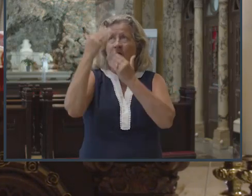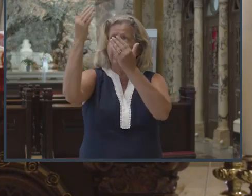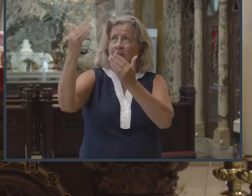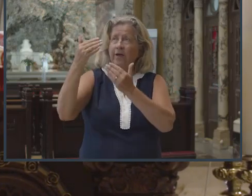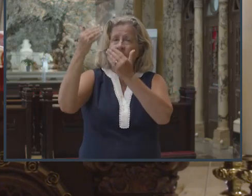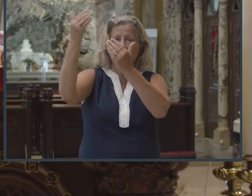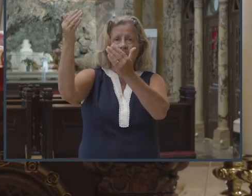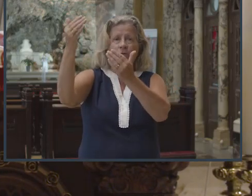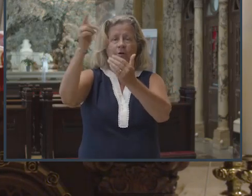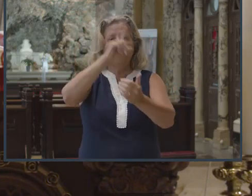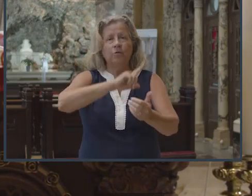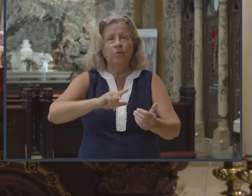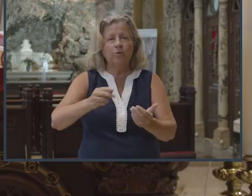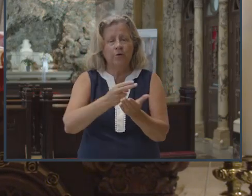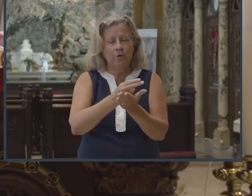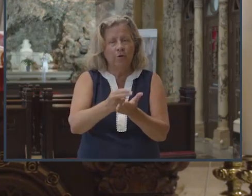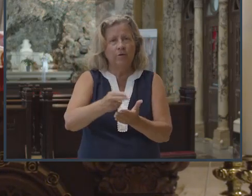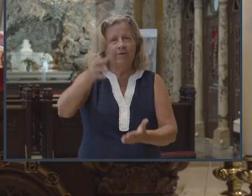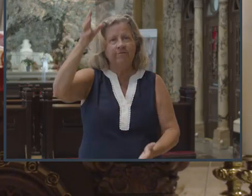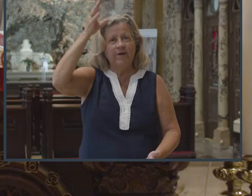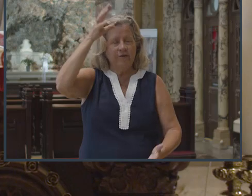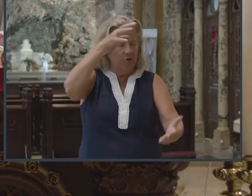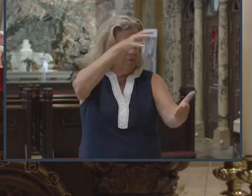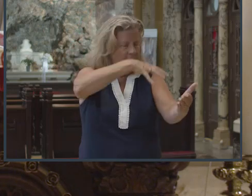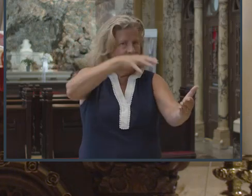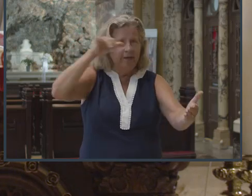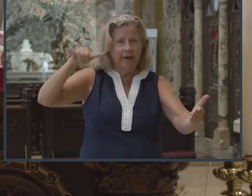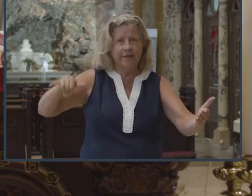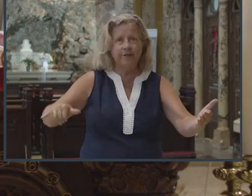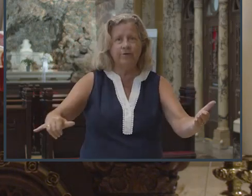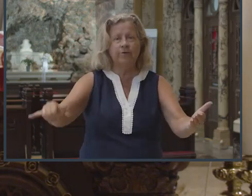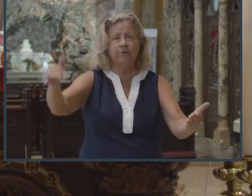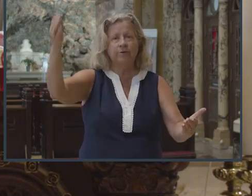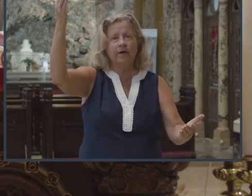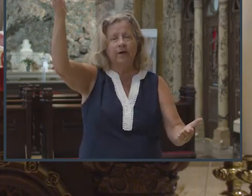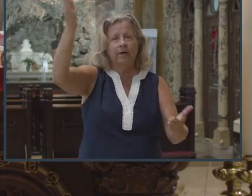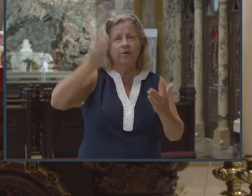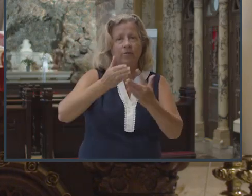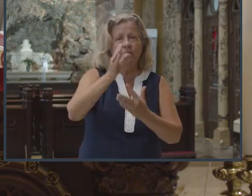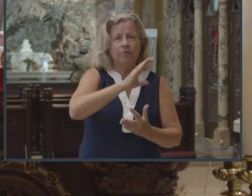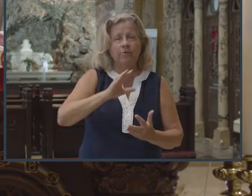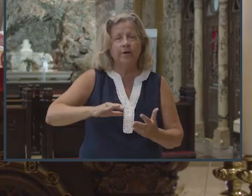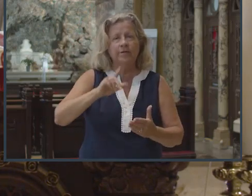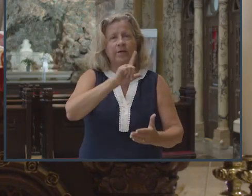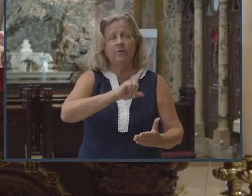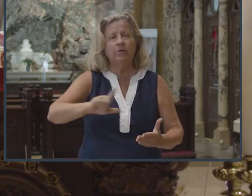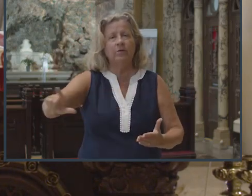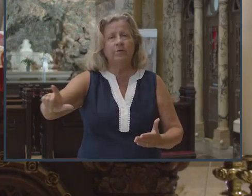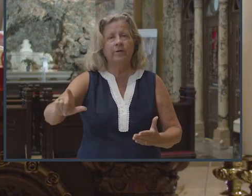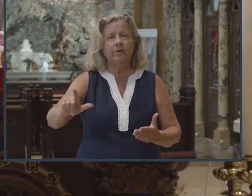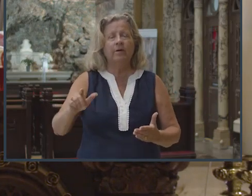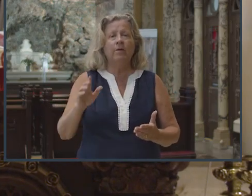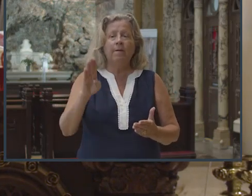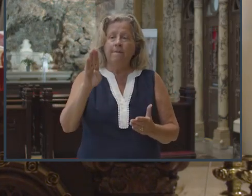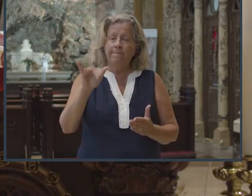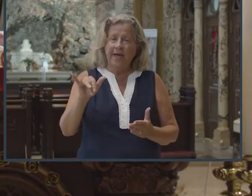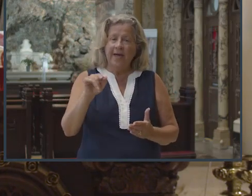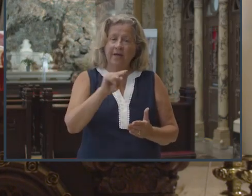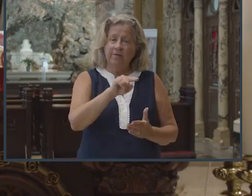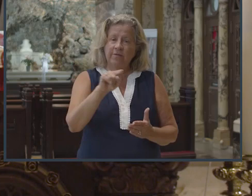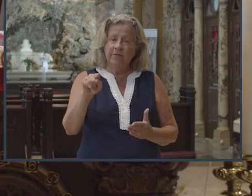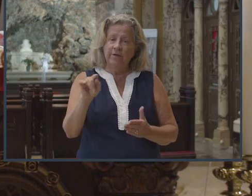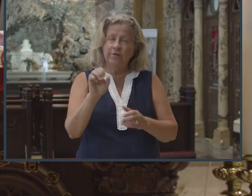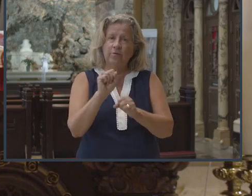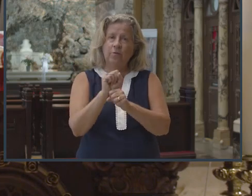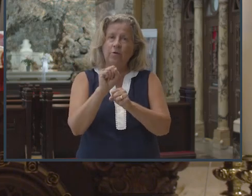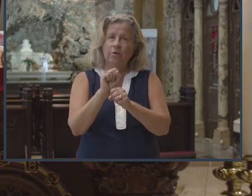thanks, Lord, Holy Father, Almighty and Eternal God, through Christ our Lord. For by his birth, he